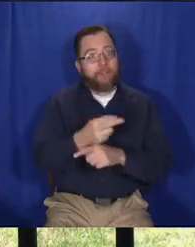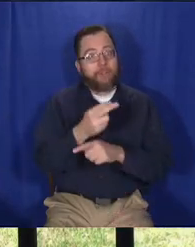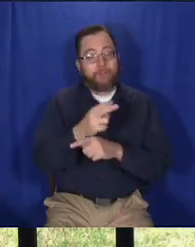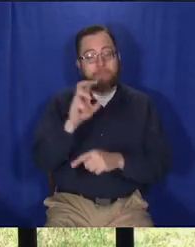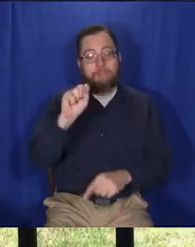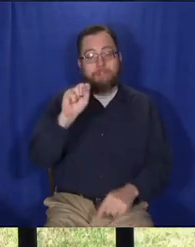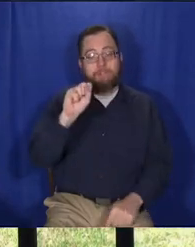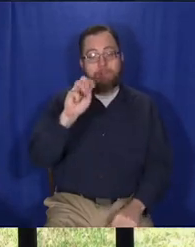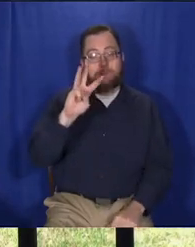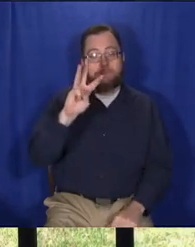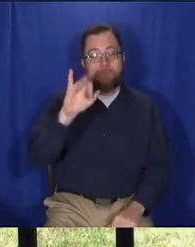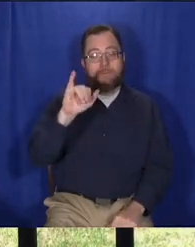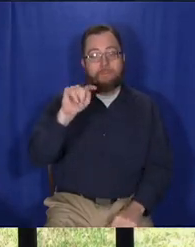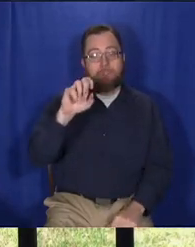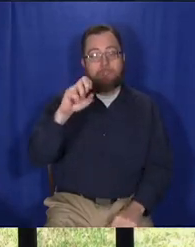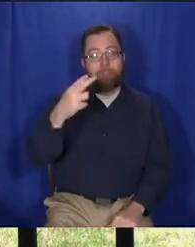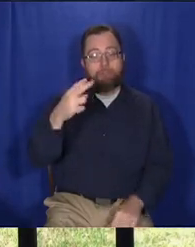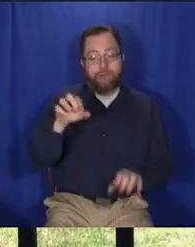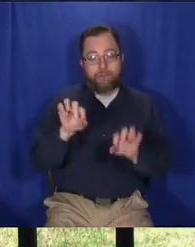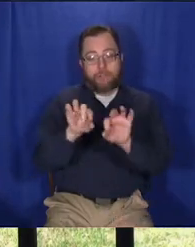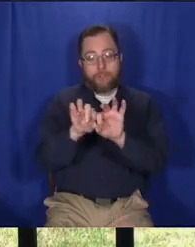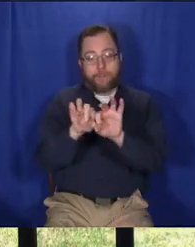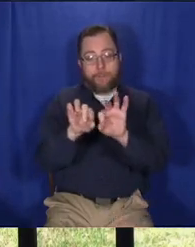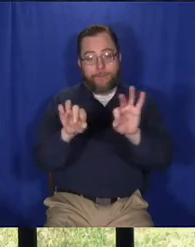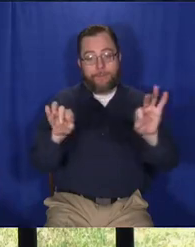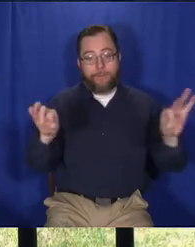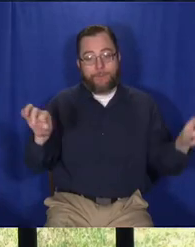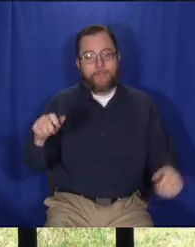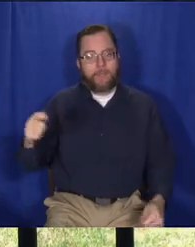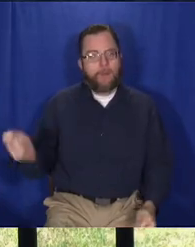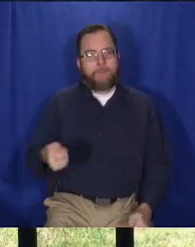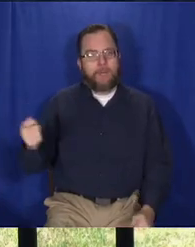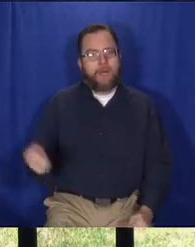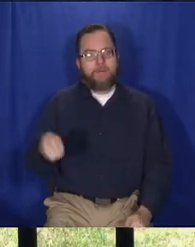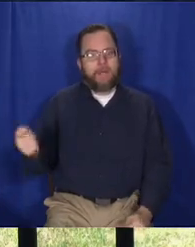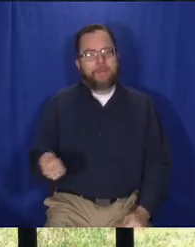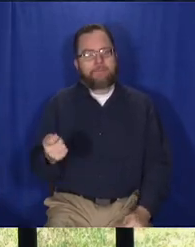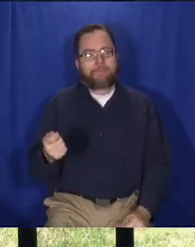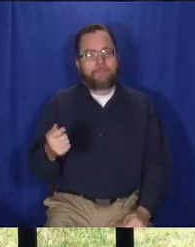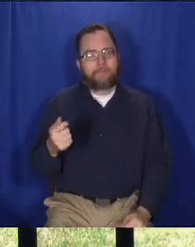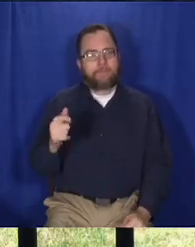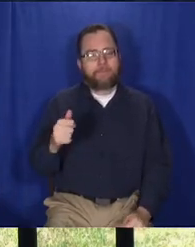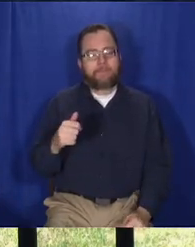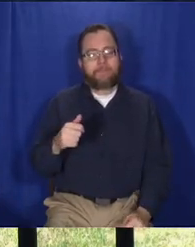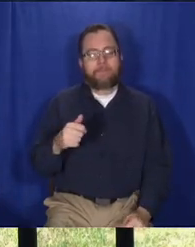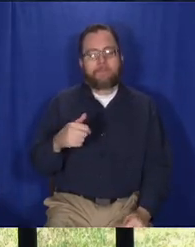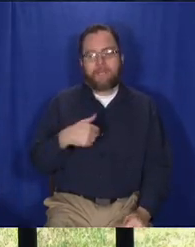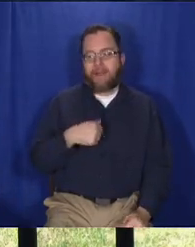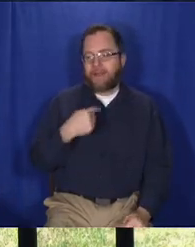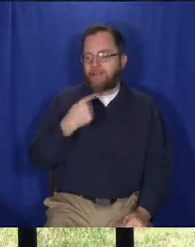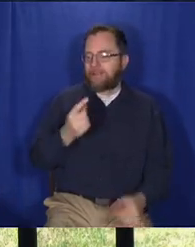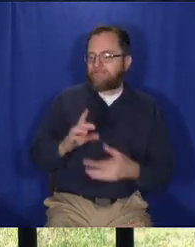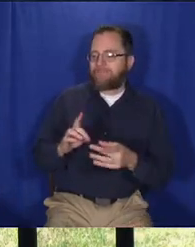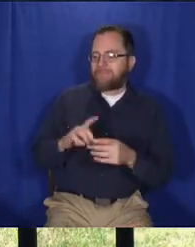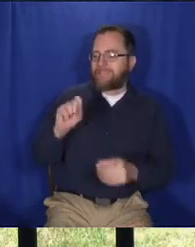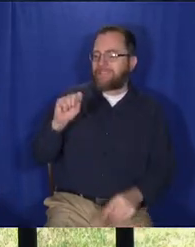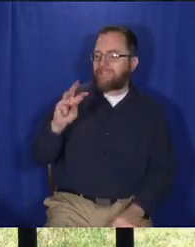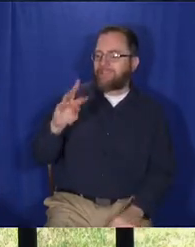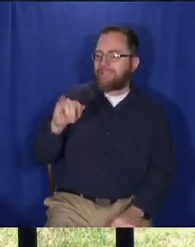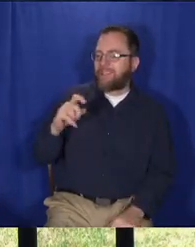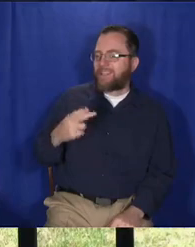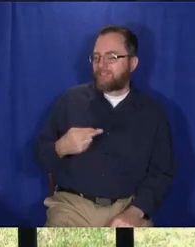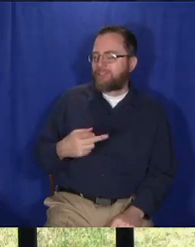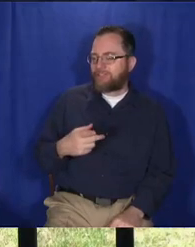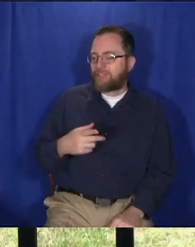get in trouble, you'll give me a switch?" And I was kind of perplexed, and the dad had to tell me that a switch is a Nintendo gaming